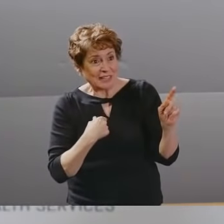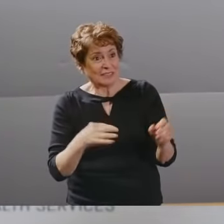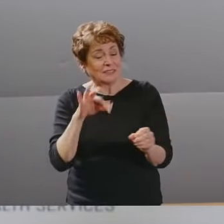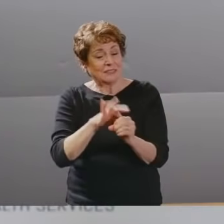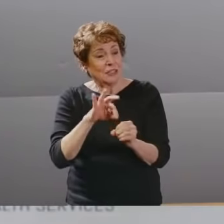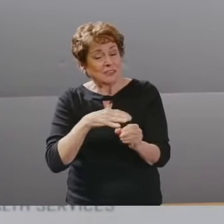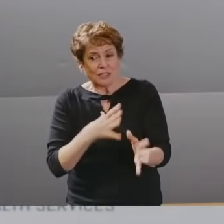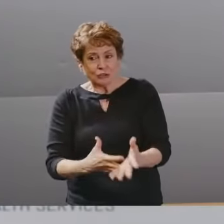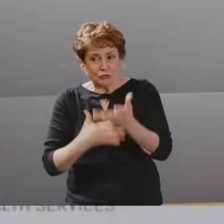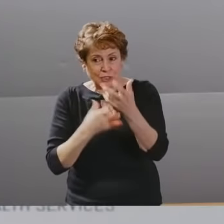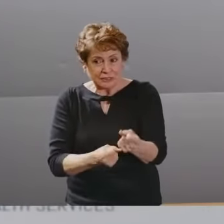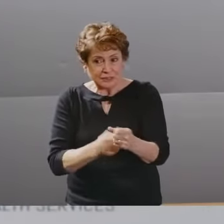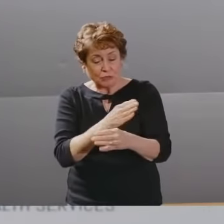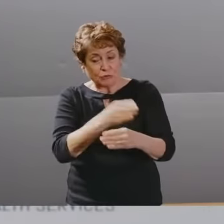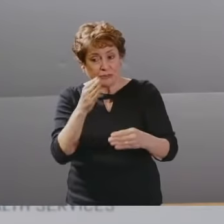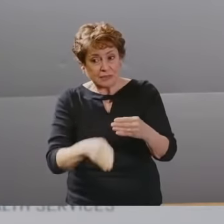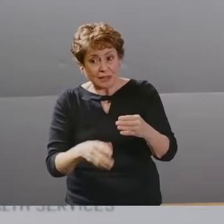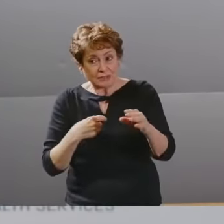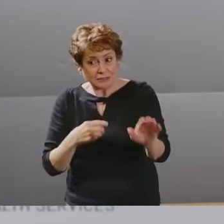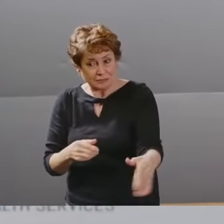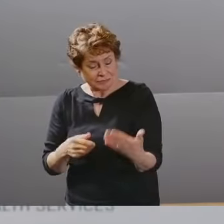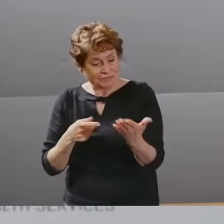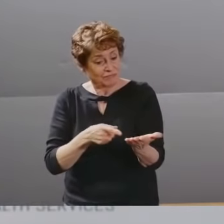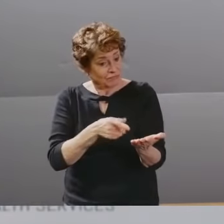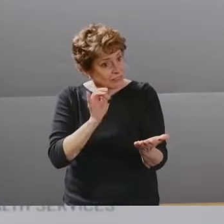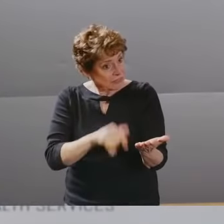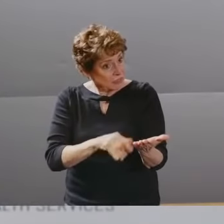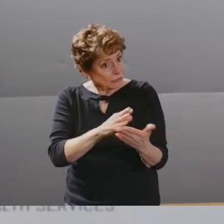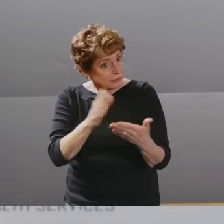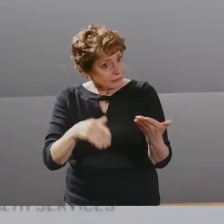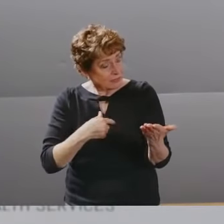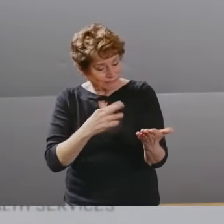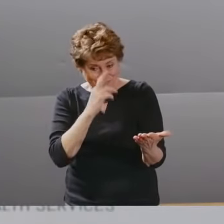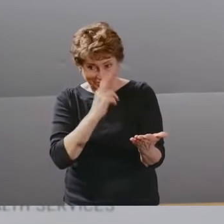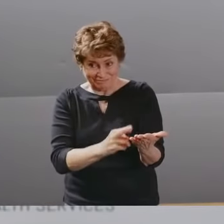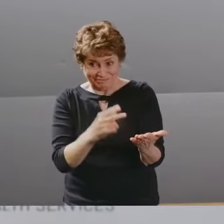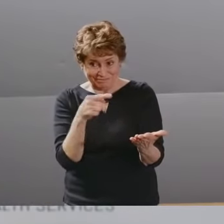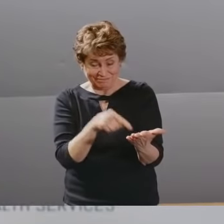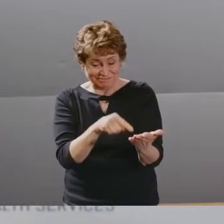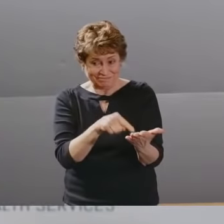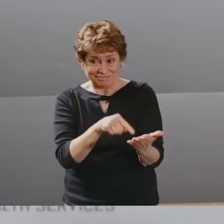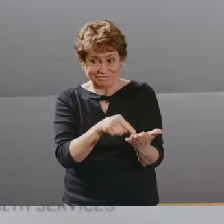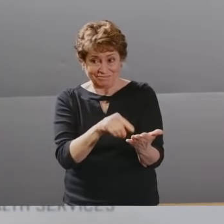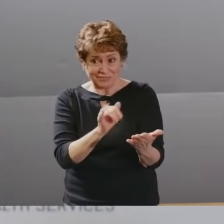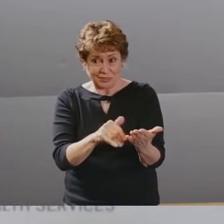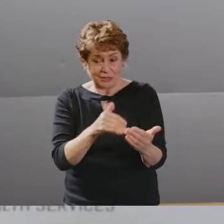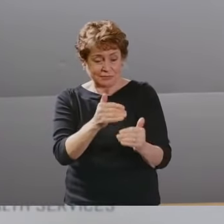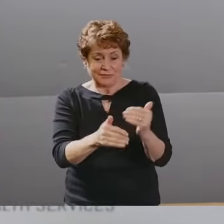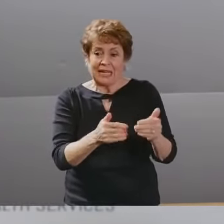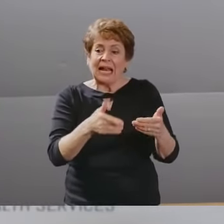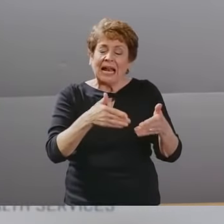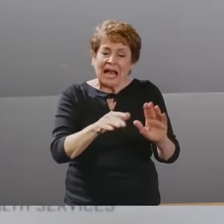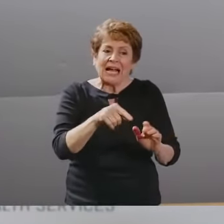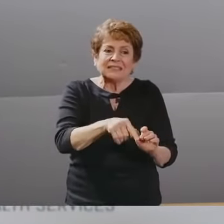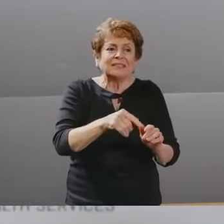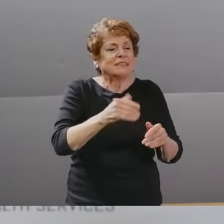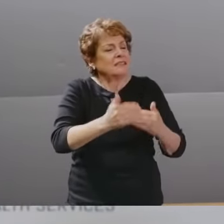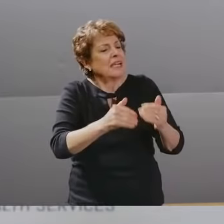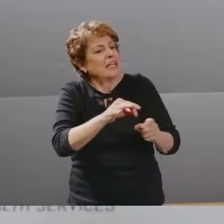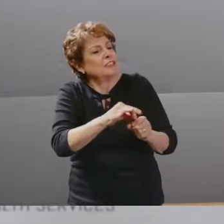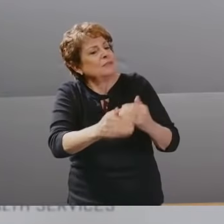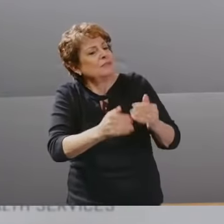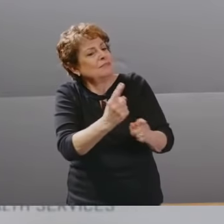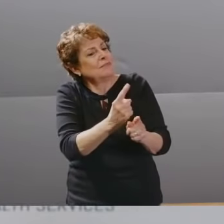let the legal process play out. I have differentiated Arizona, and I do think because our system